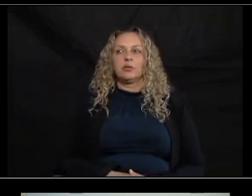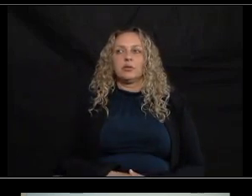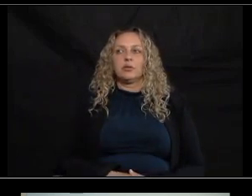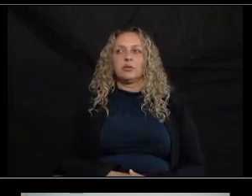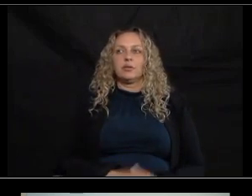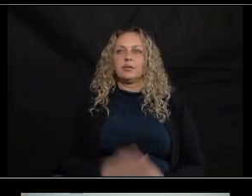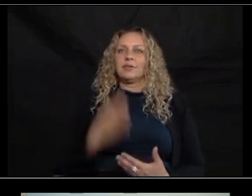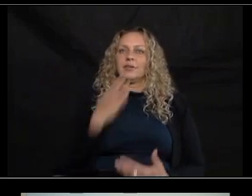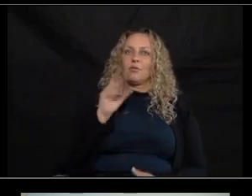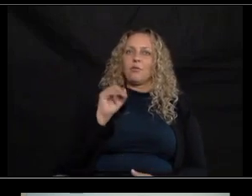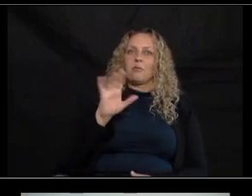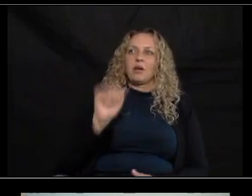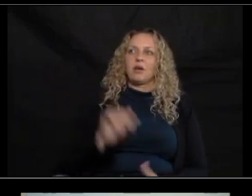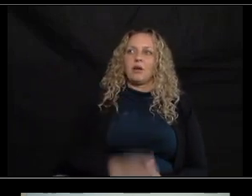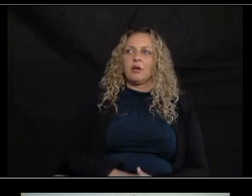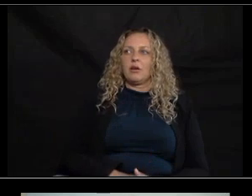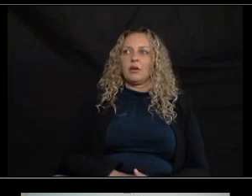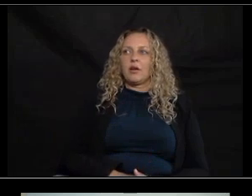Thank you, Rebecca.